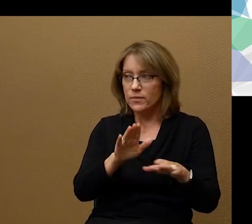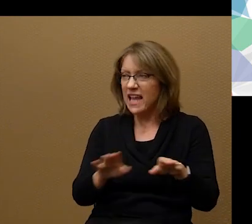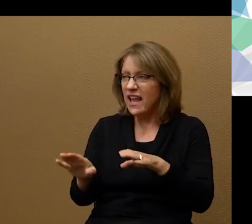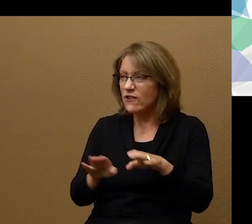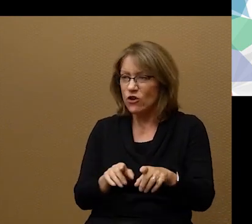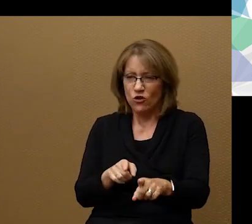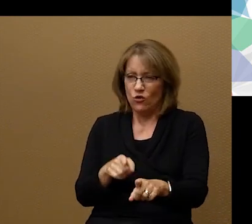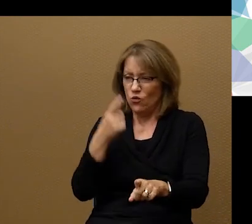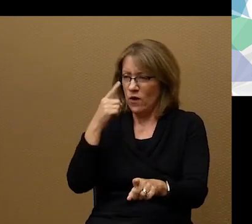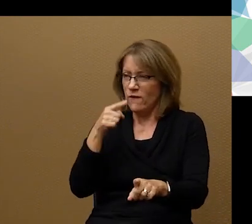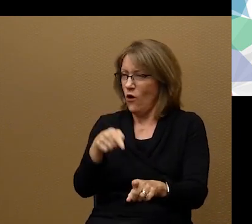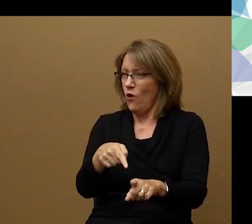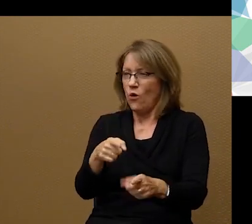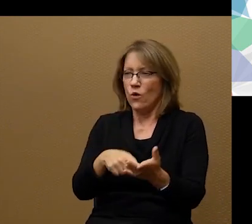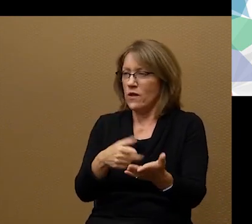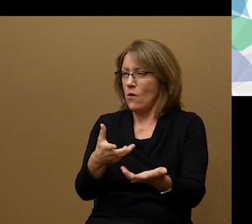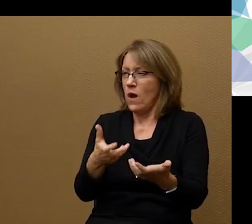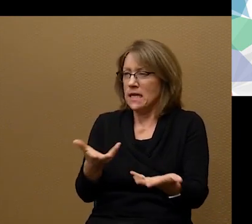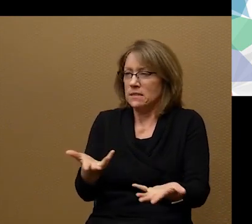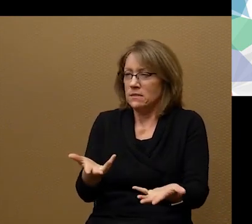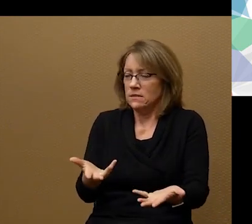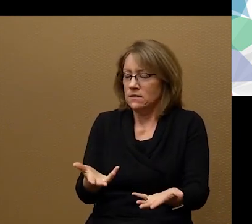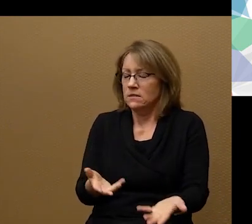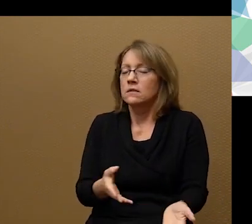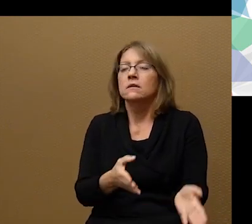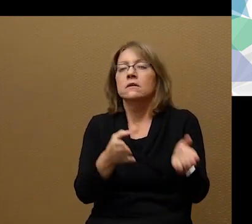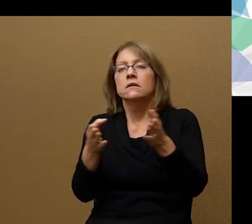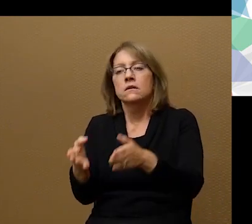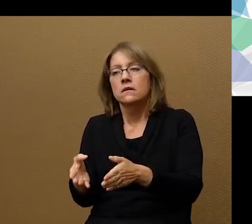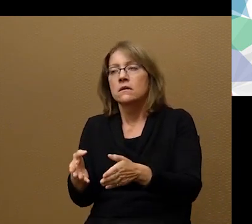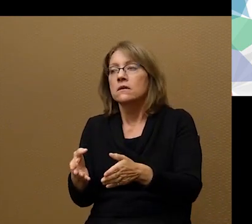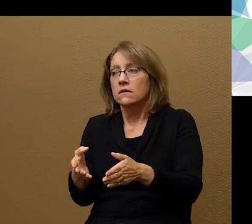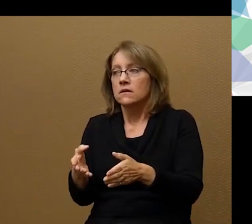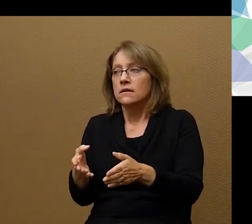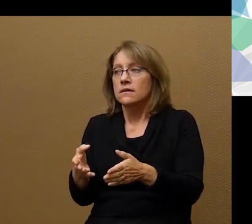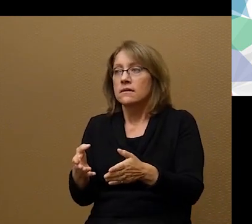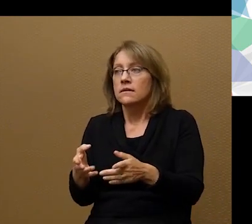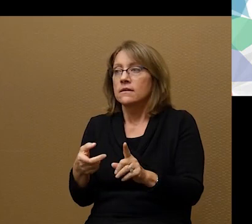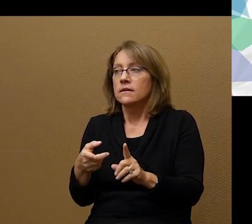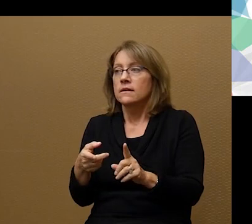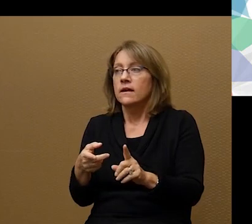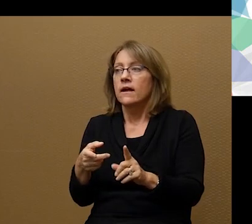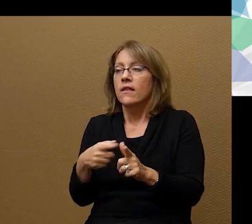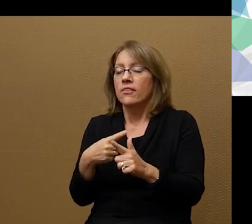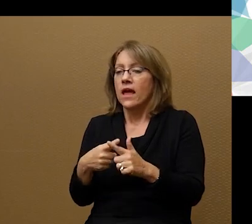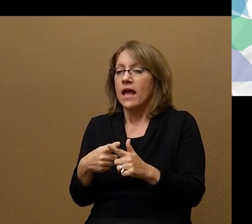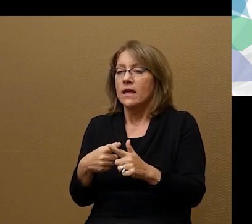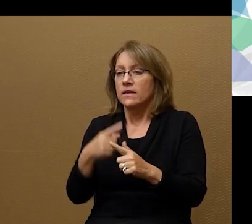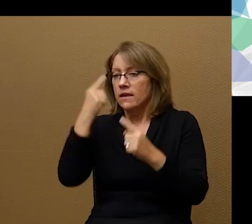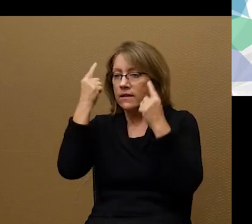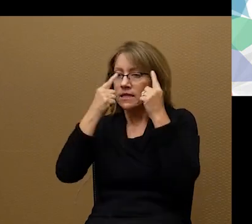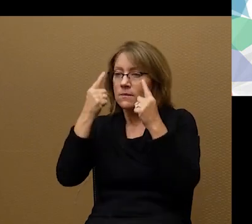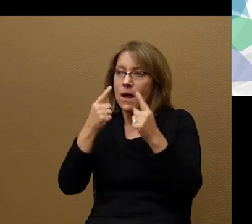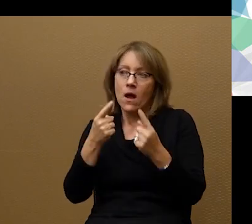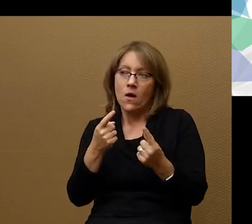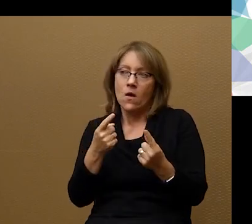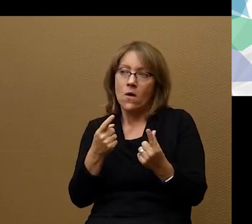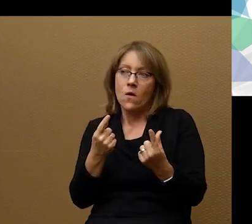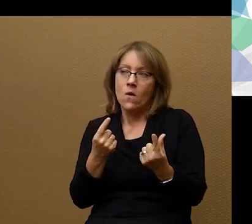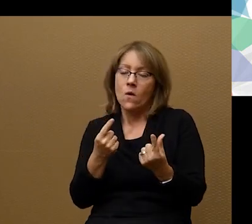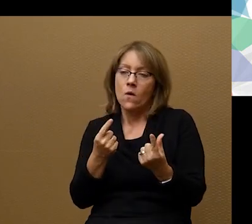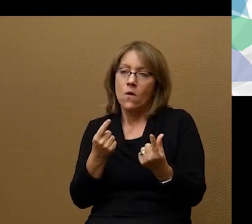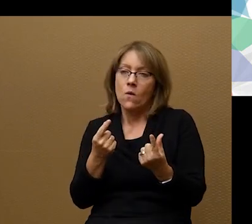is. Then once you have that behavior, what can you do to